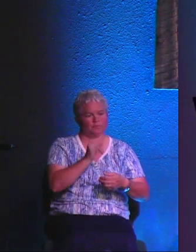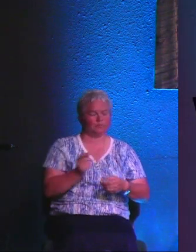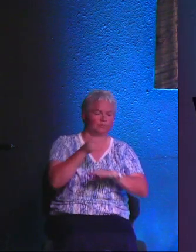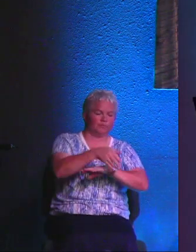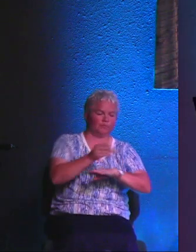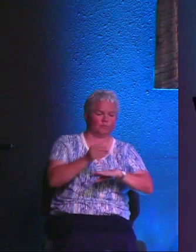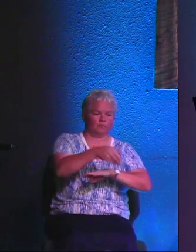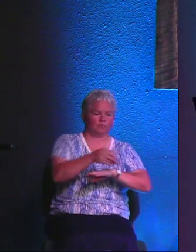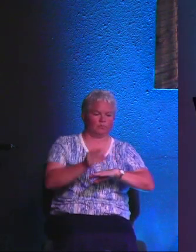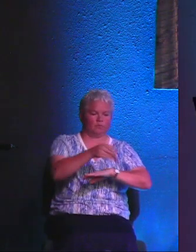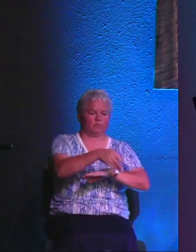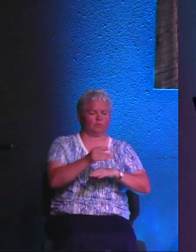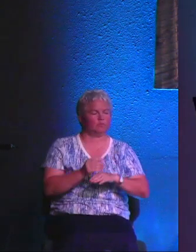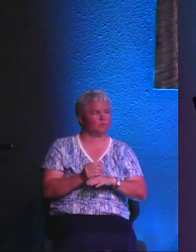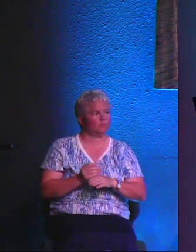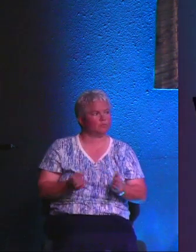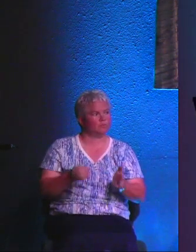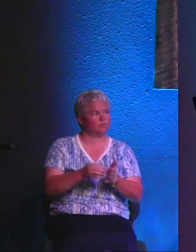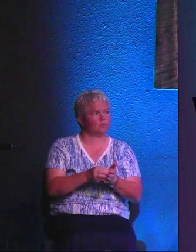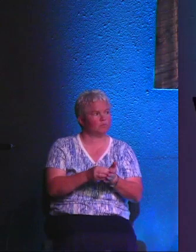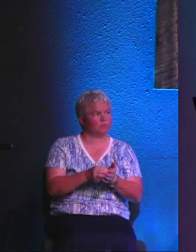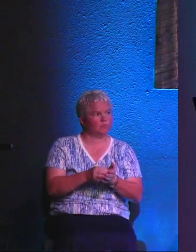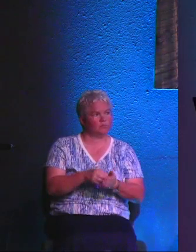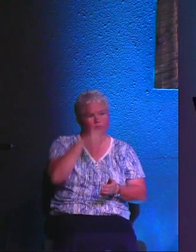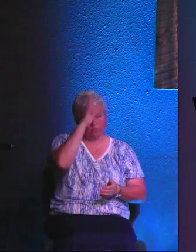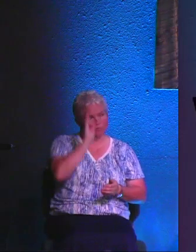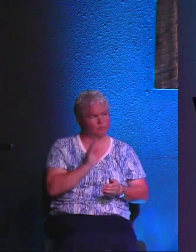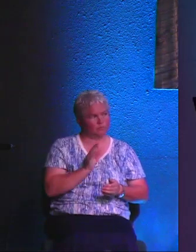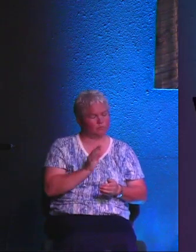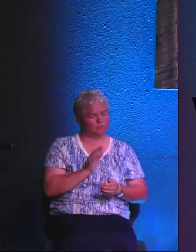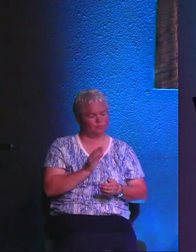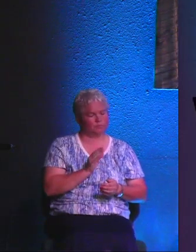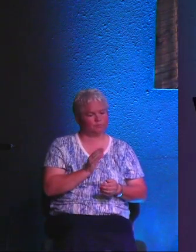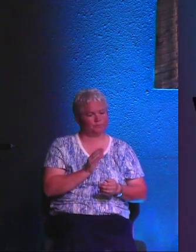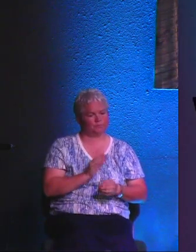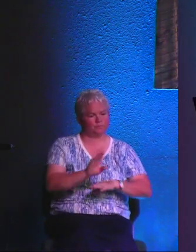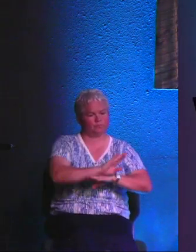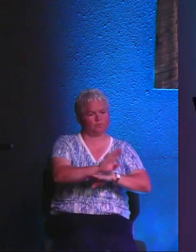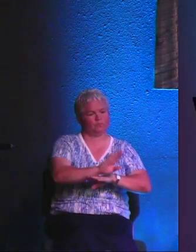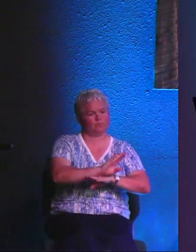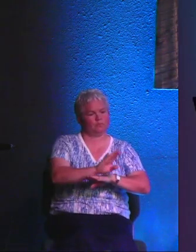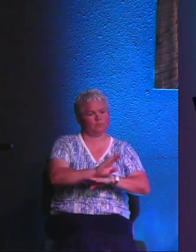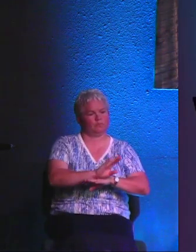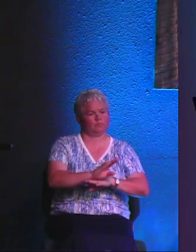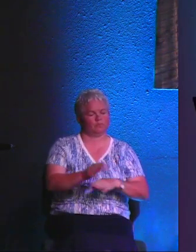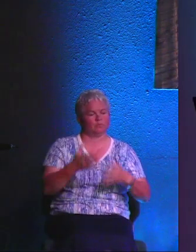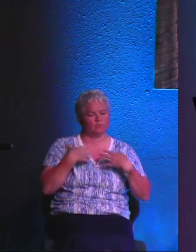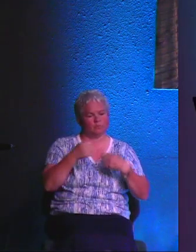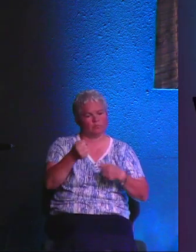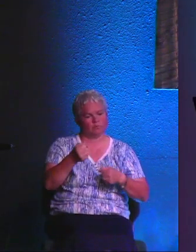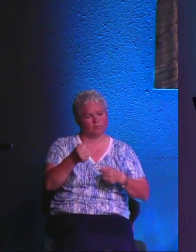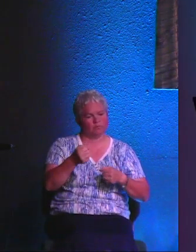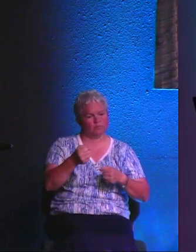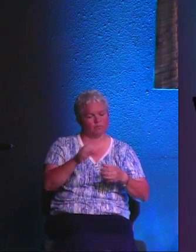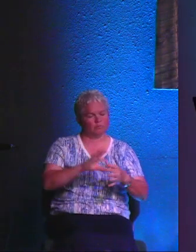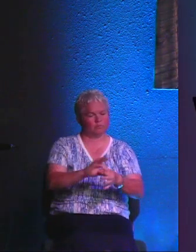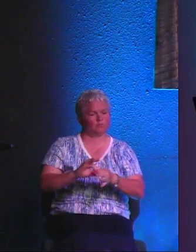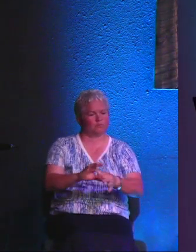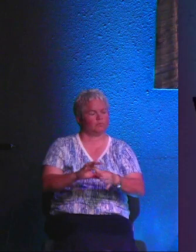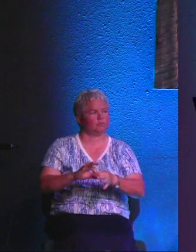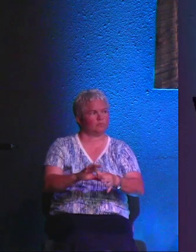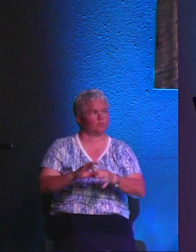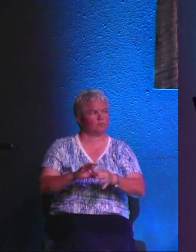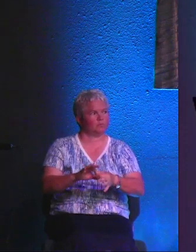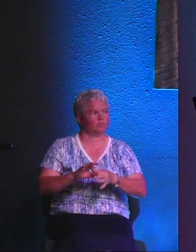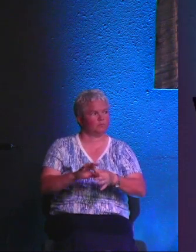well-being over and over again. As God is in the business of reconciling healthy relationships,